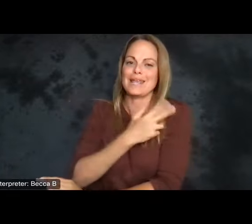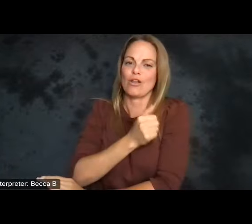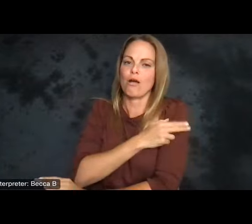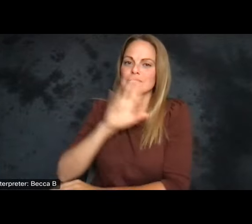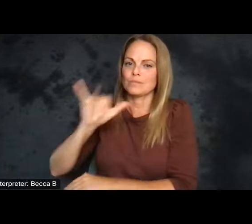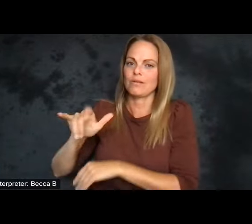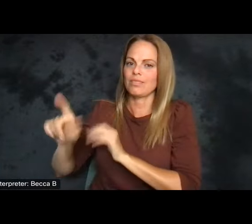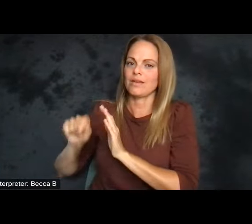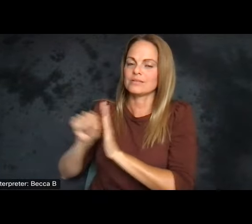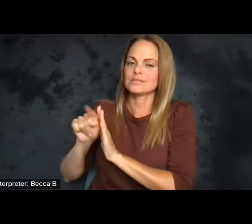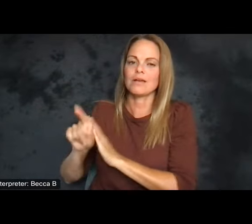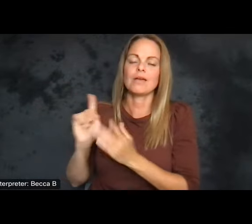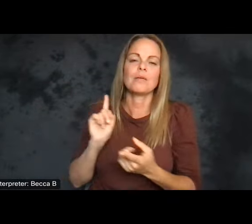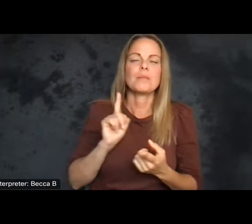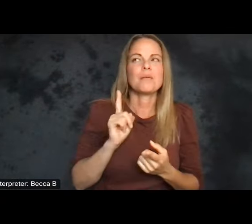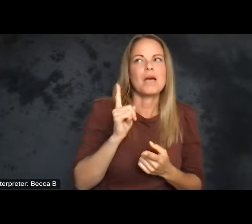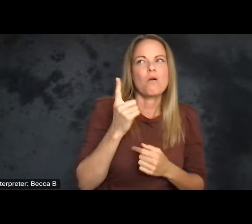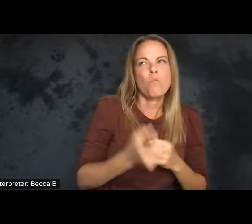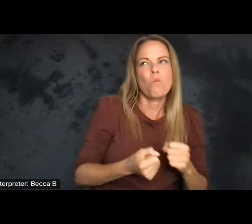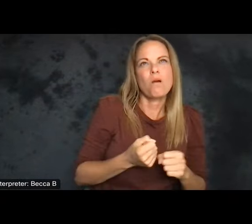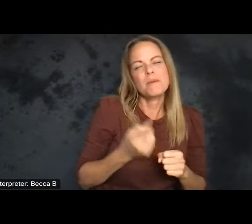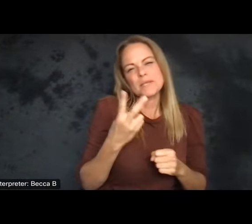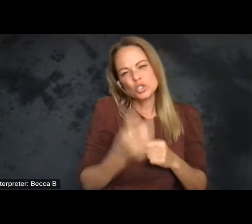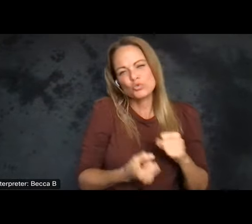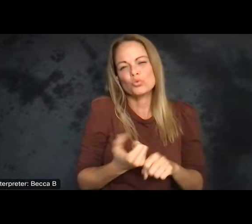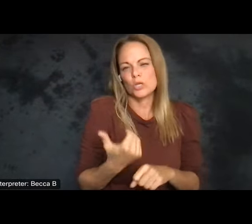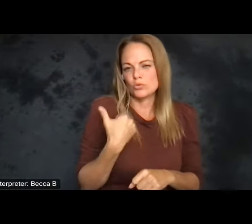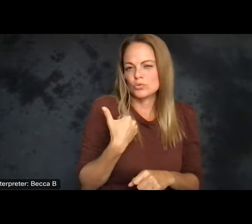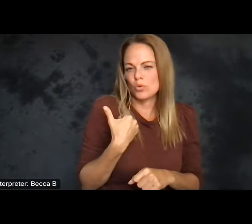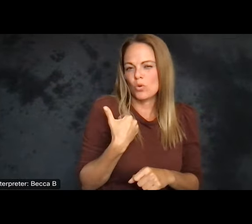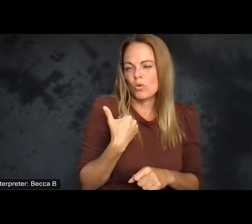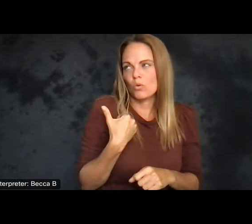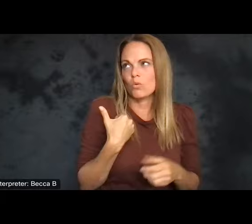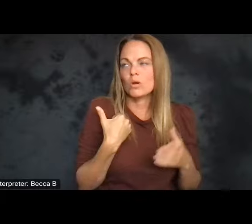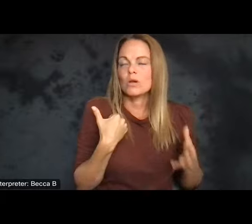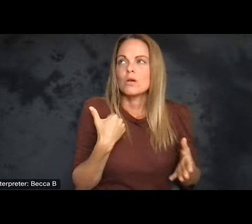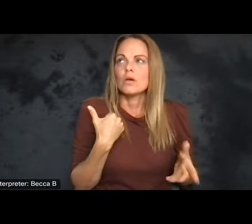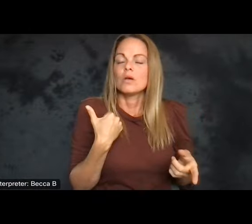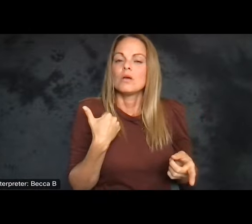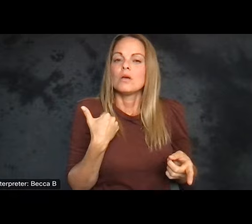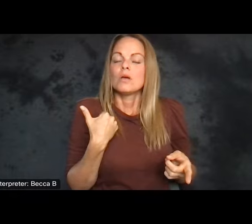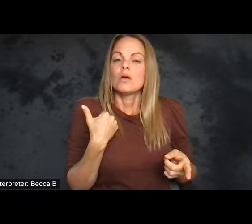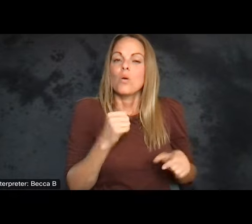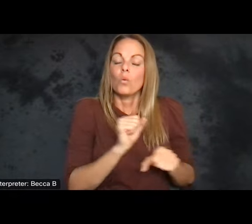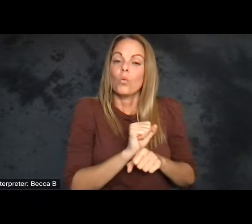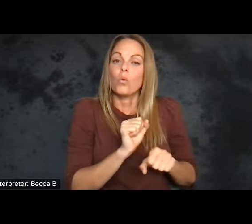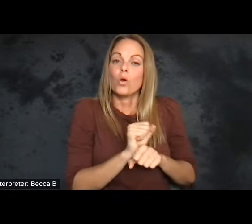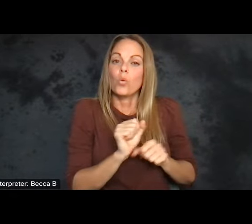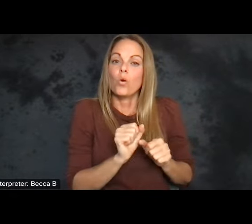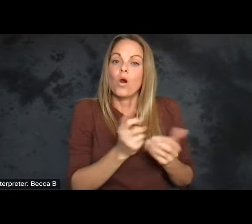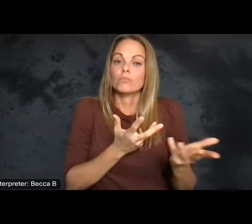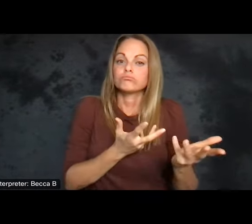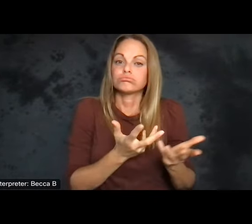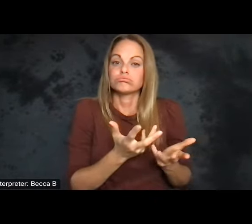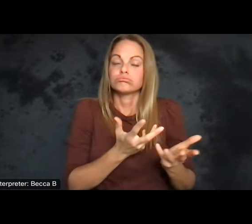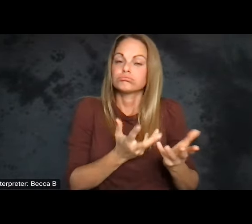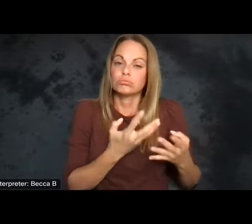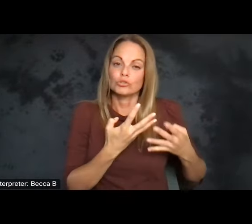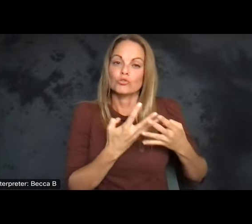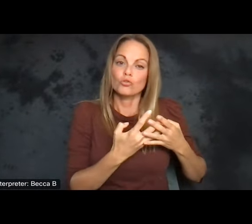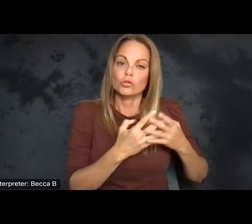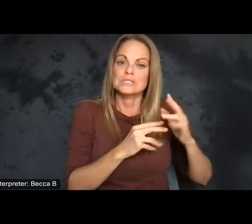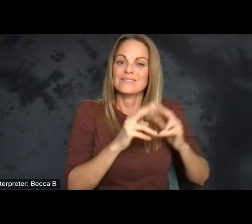until about 1.5 years ago, or almost 2 years ago now, we worked with the corrections facility there in